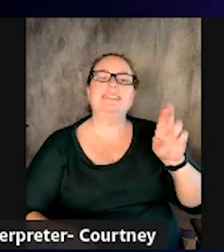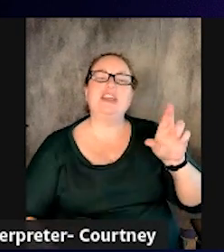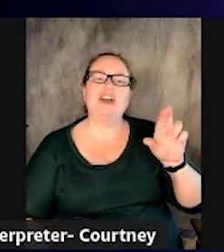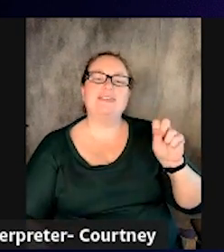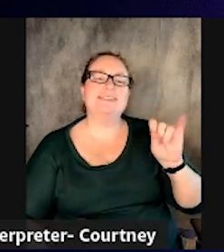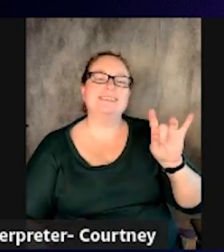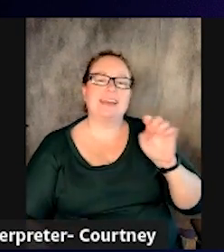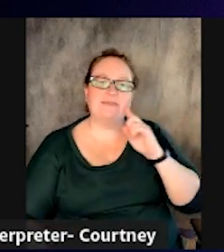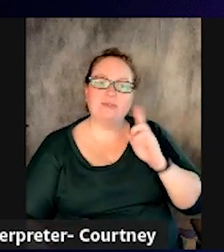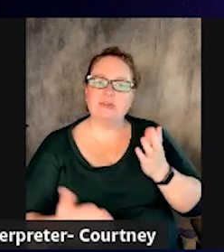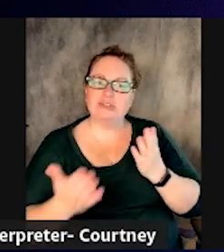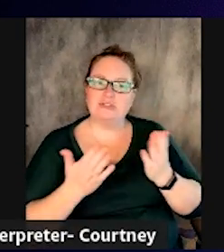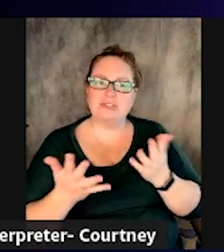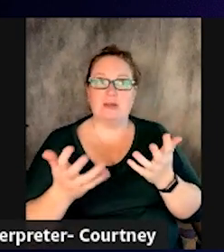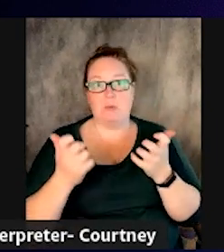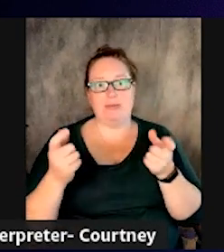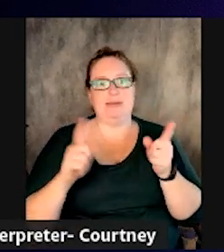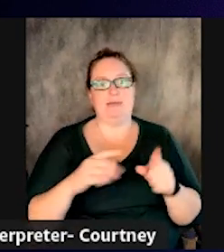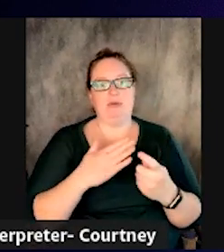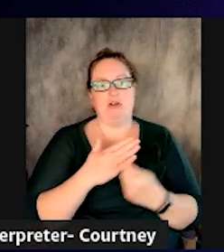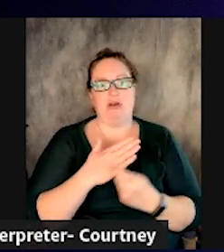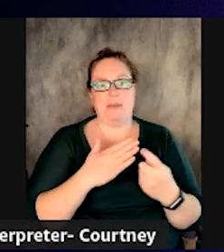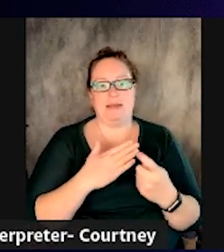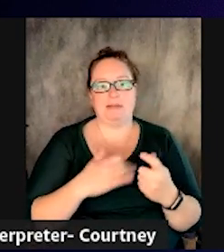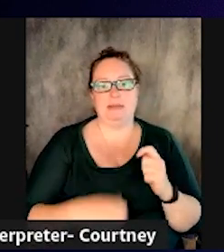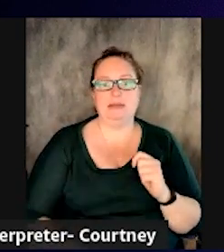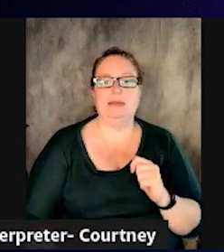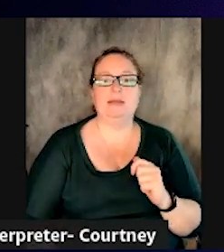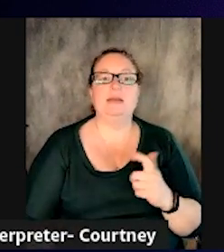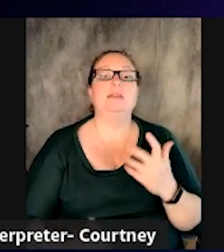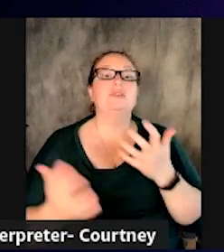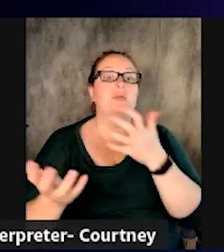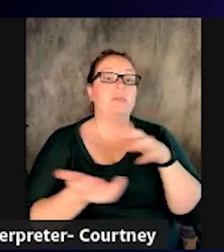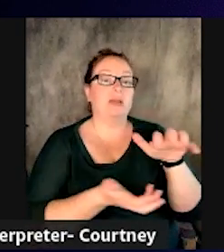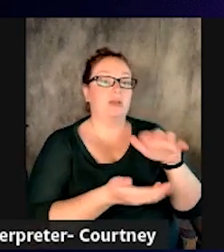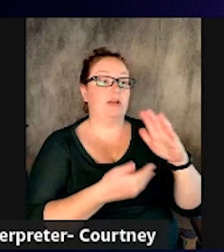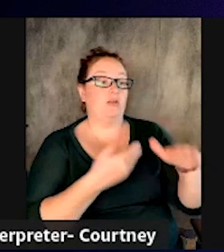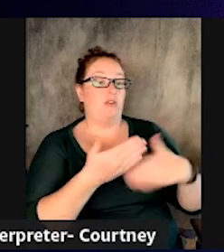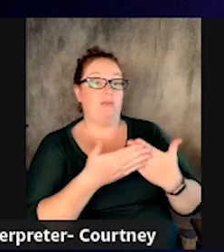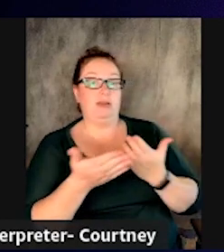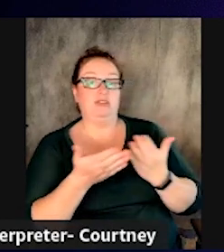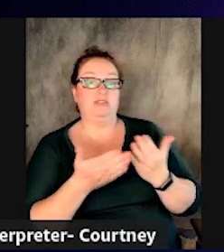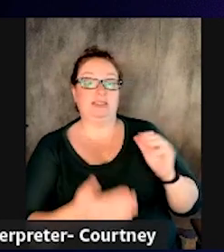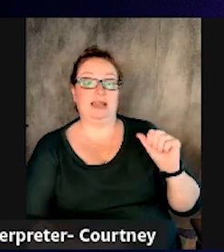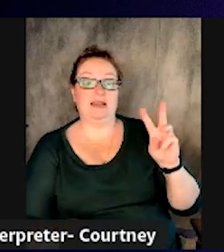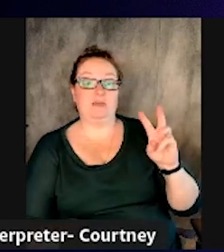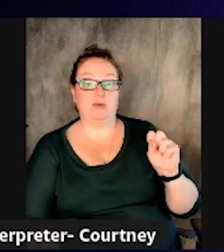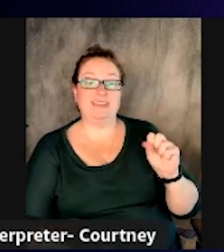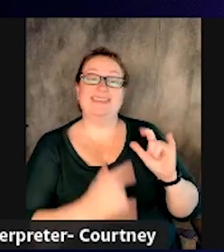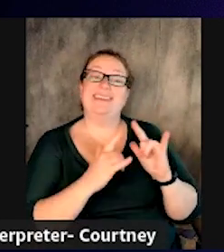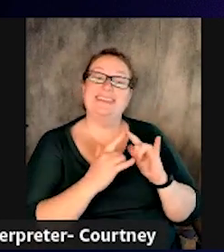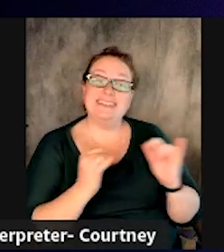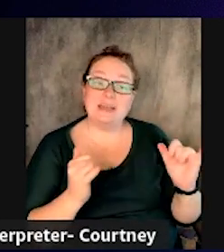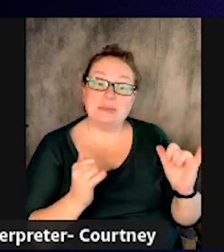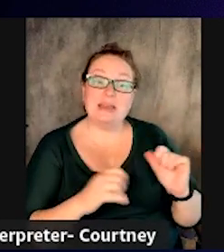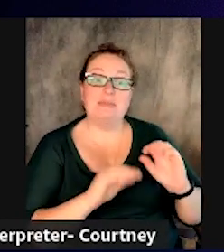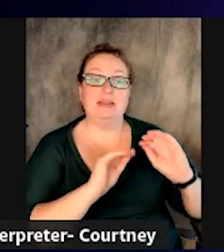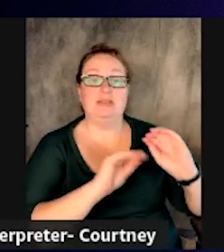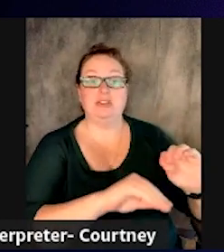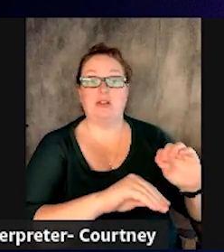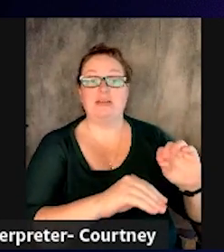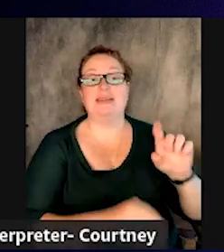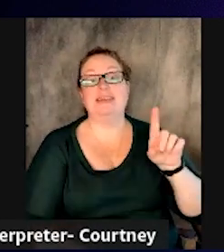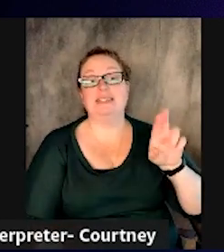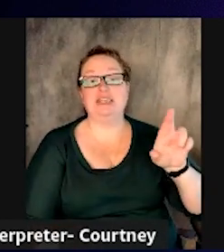and I want to do it automatically. So I'm migrating all of my servers into AWS, and at the same time, installing a